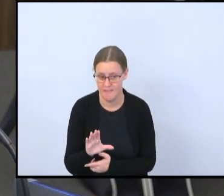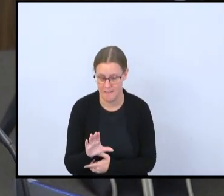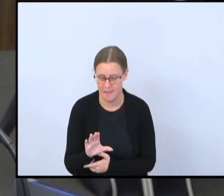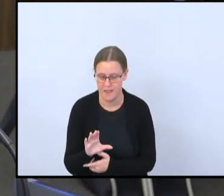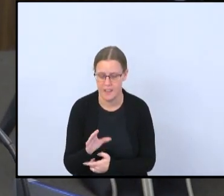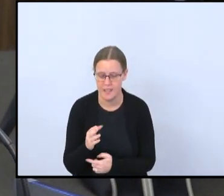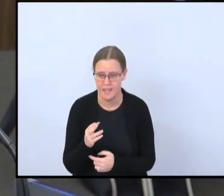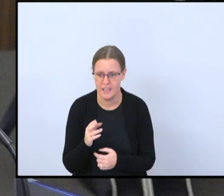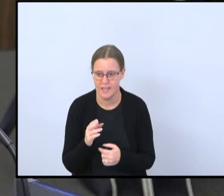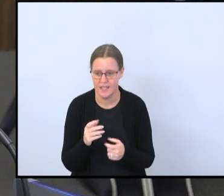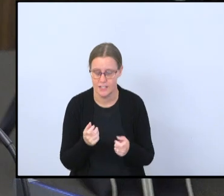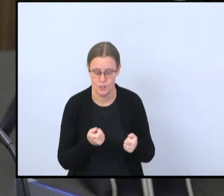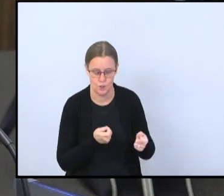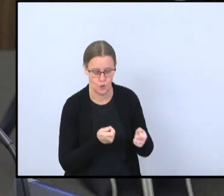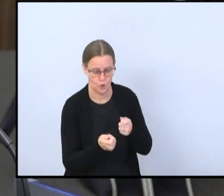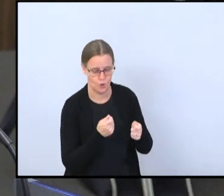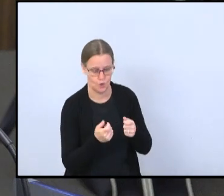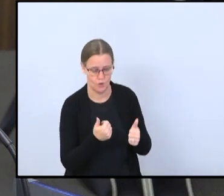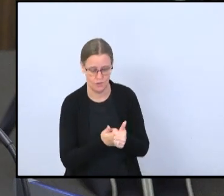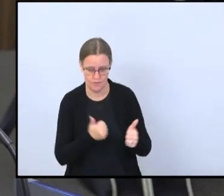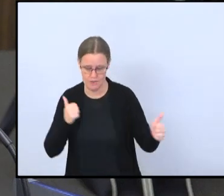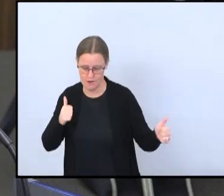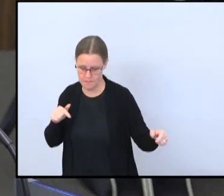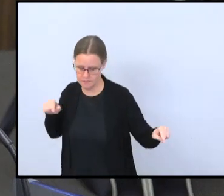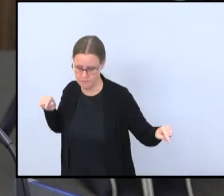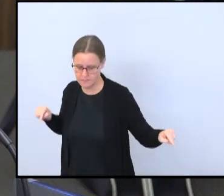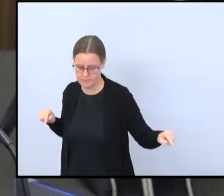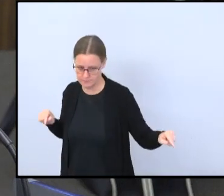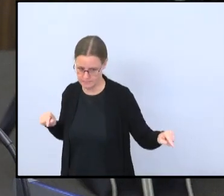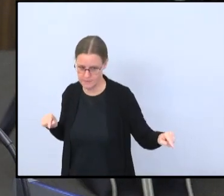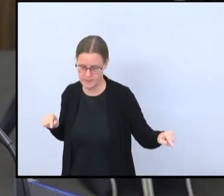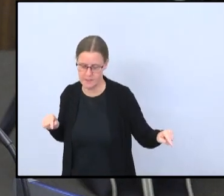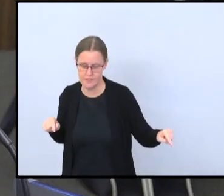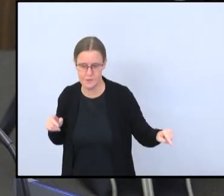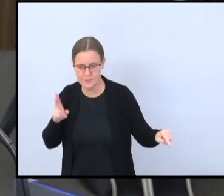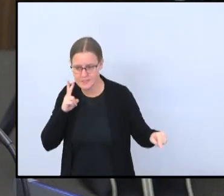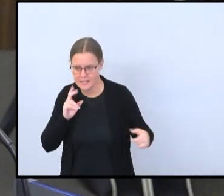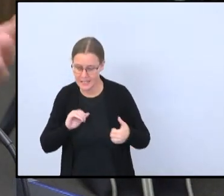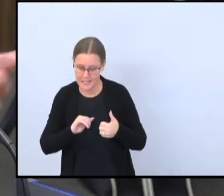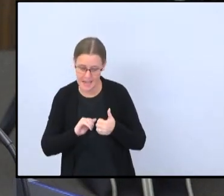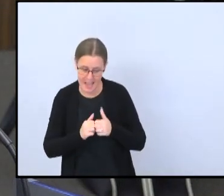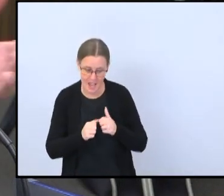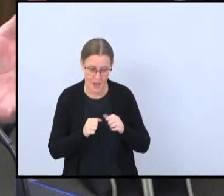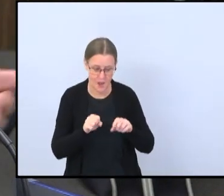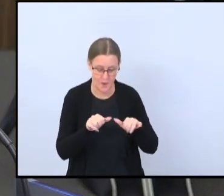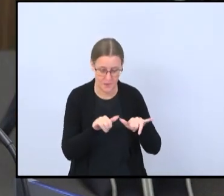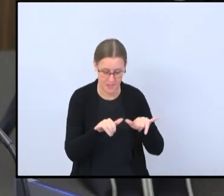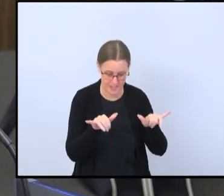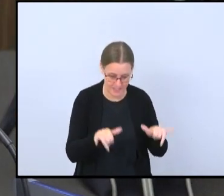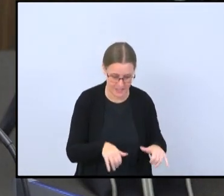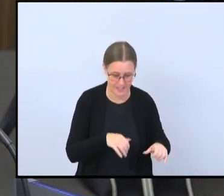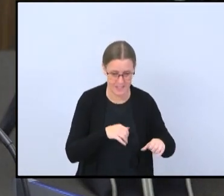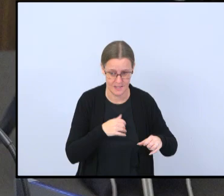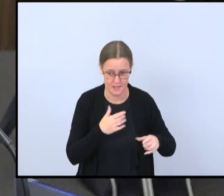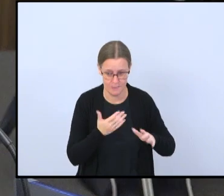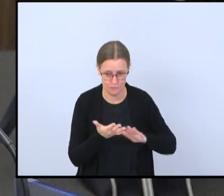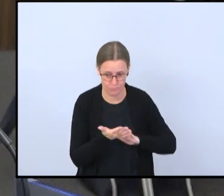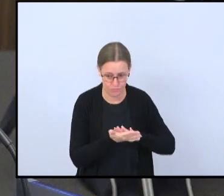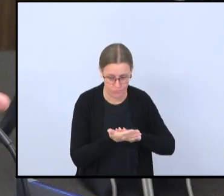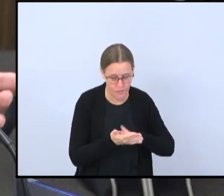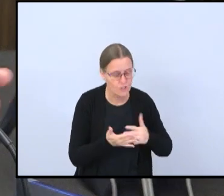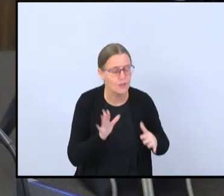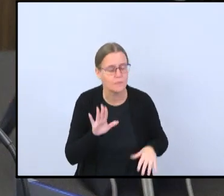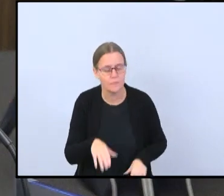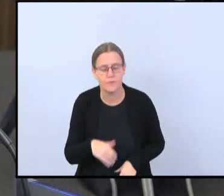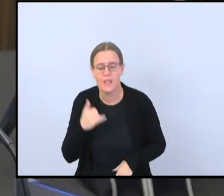controlled. So we're looking at how the system behaves, the amount of, for instance, if we're having a